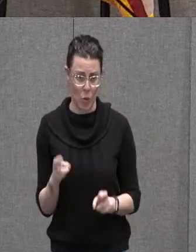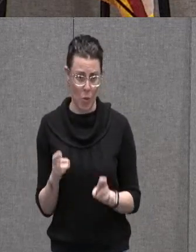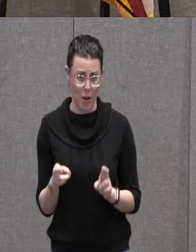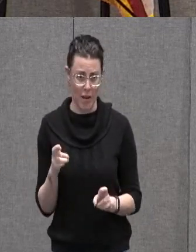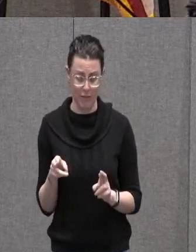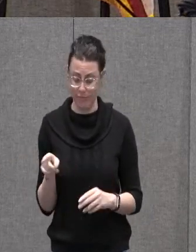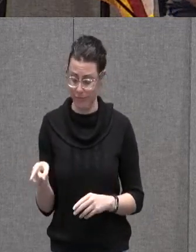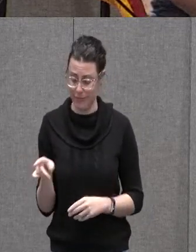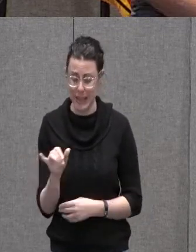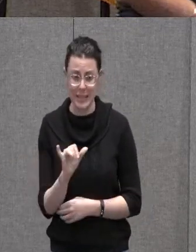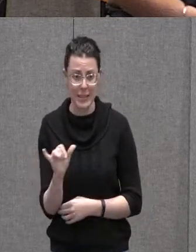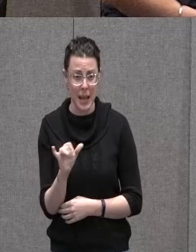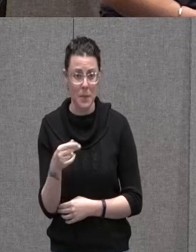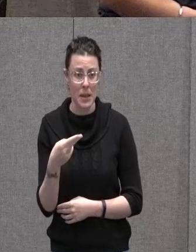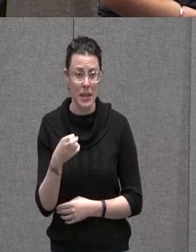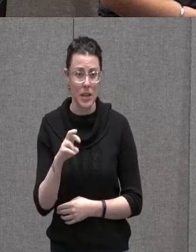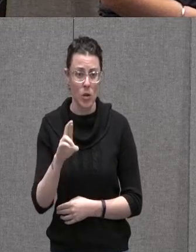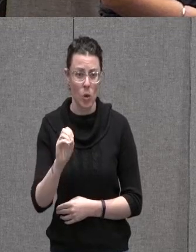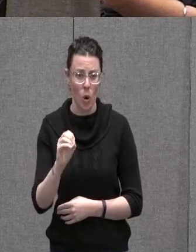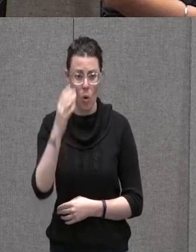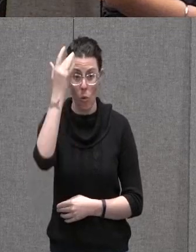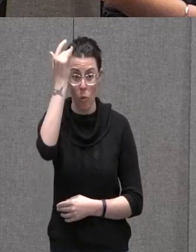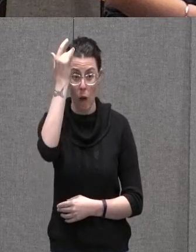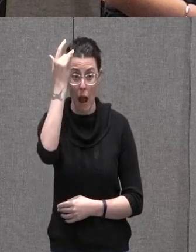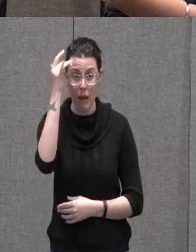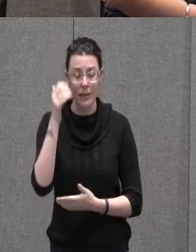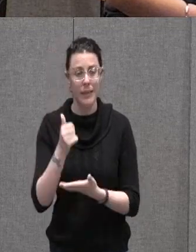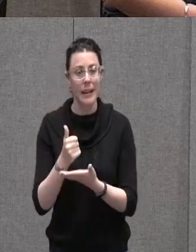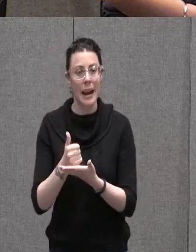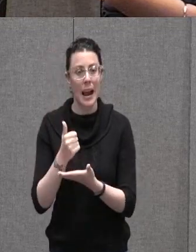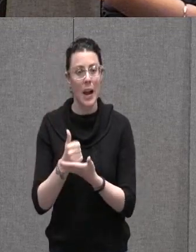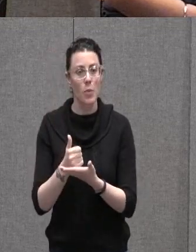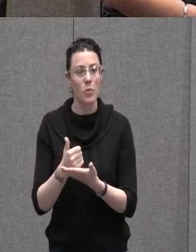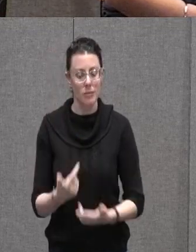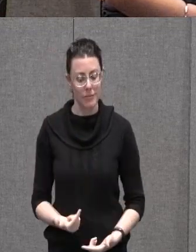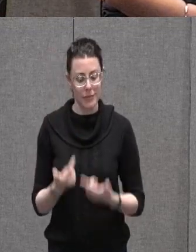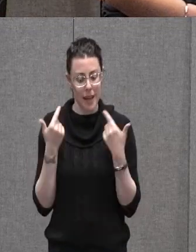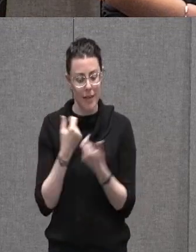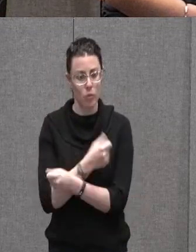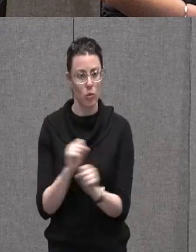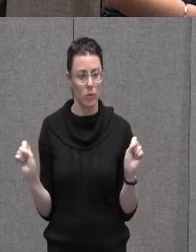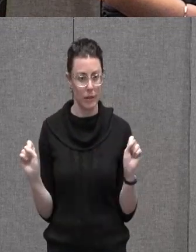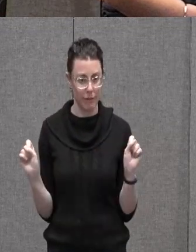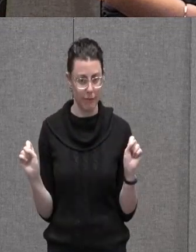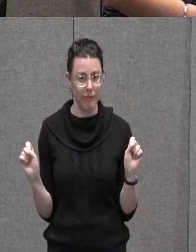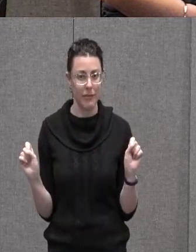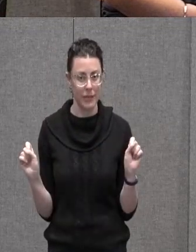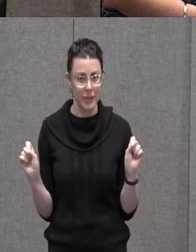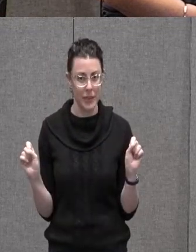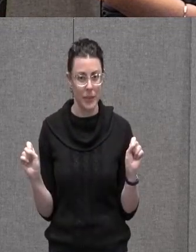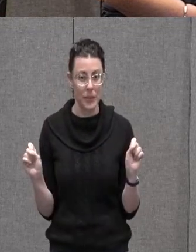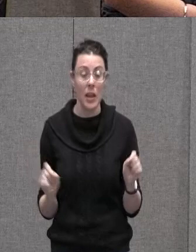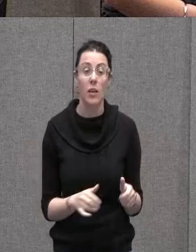helping save lives. Well, drones have also been used in the fight to help save lives